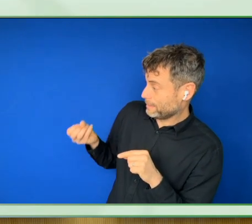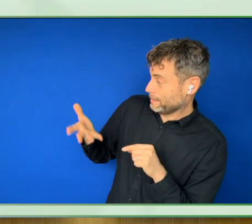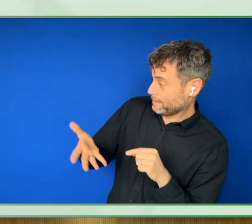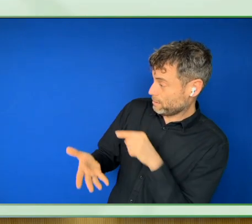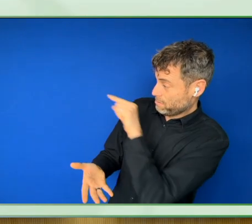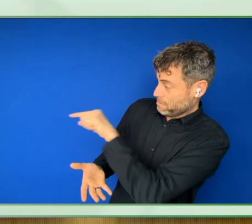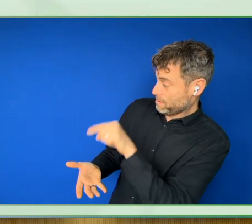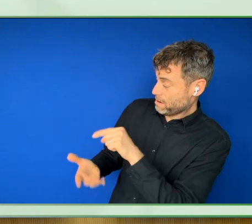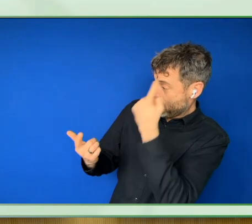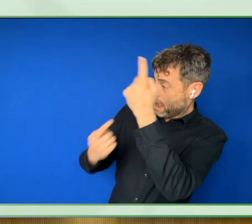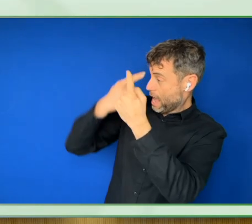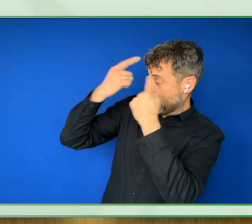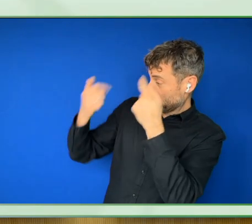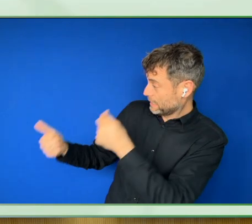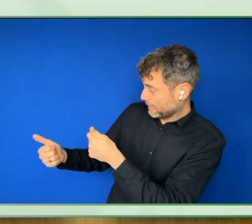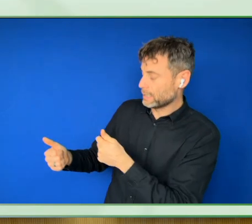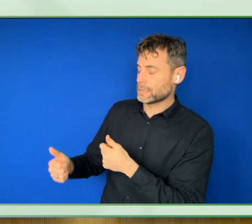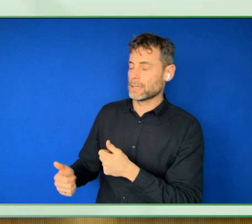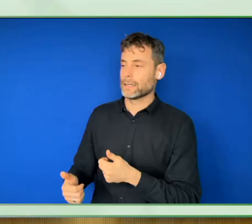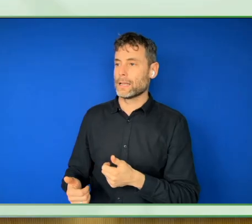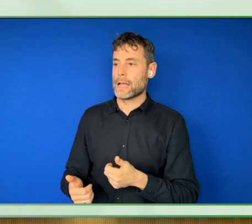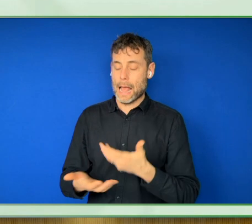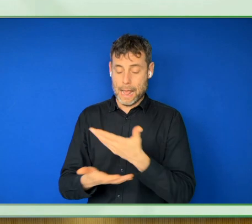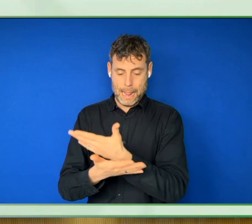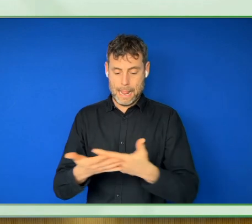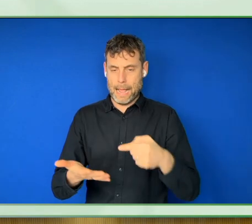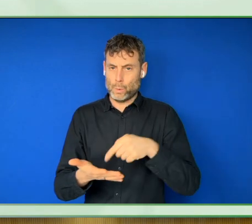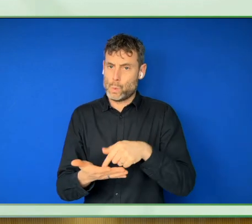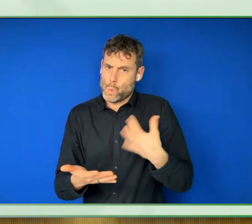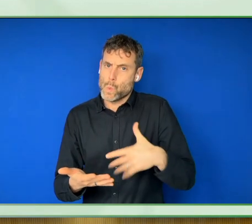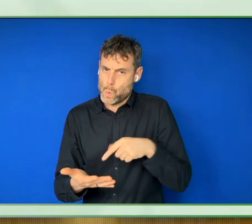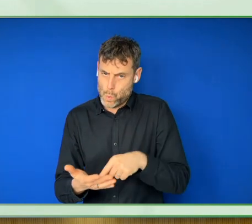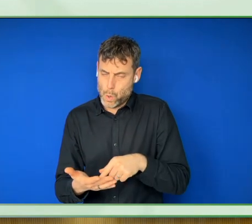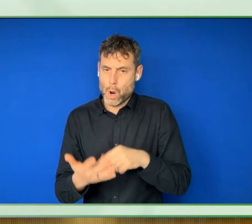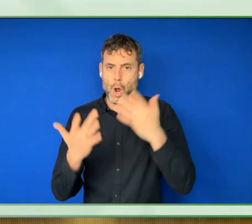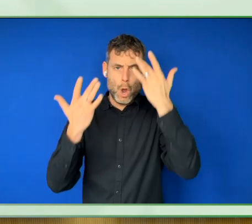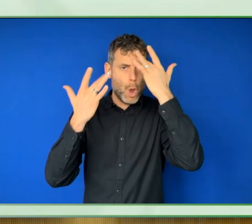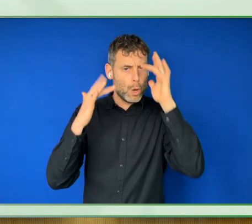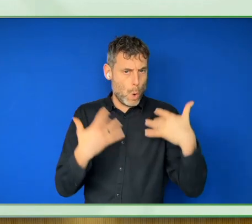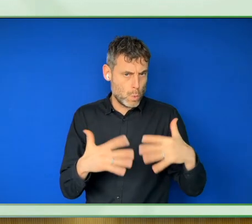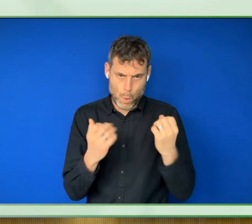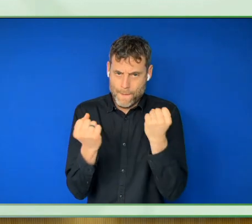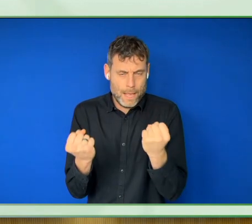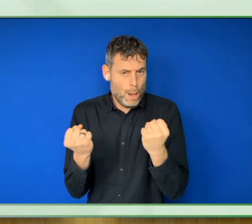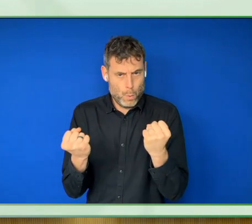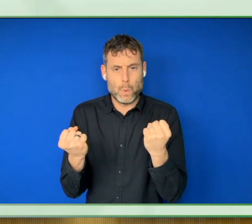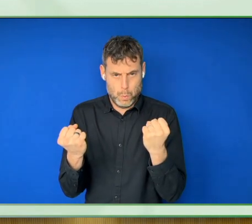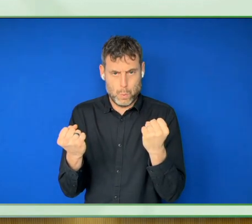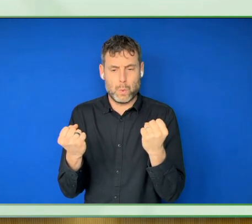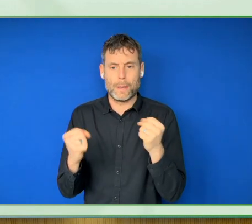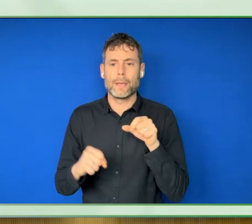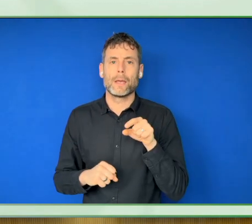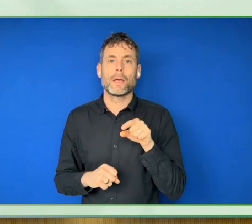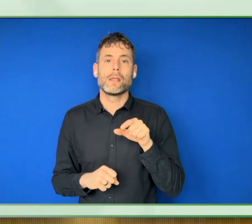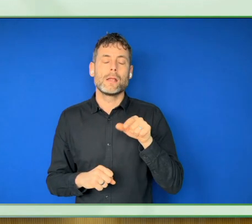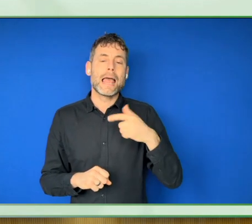language matters, culture matters, which means what works in the US may not work in England, what works in England may not work in India, what works in